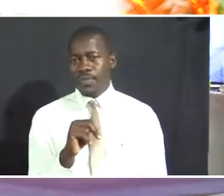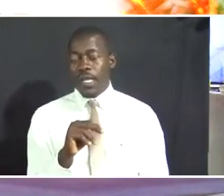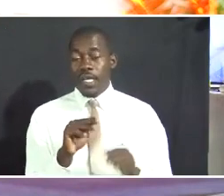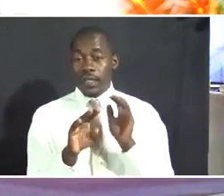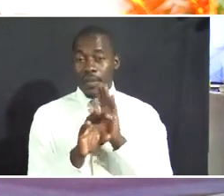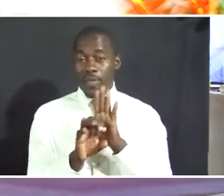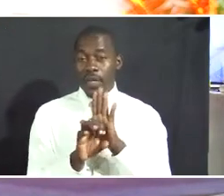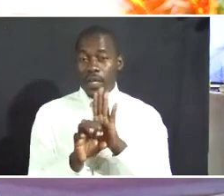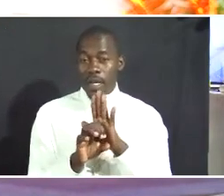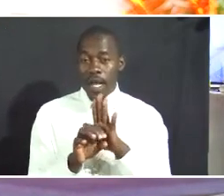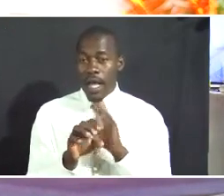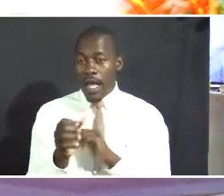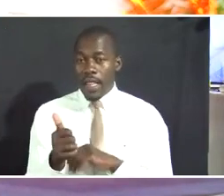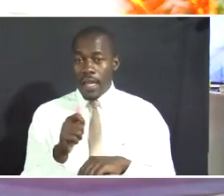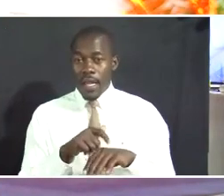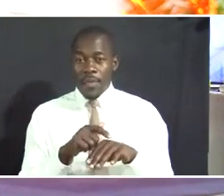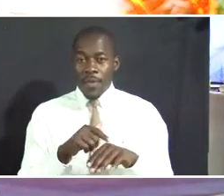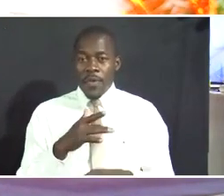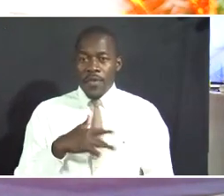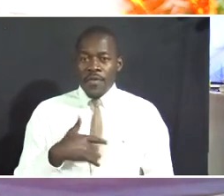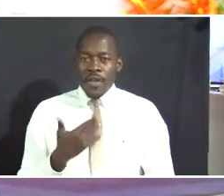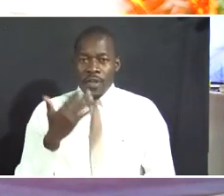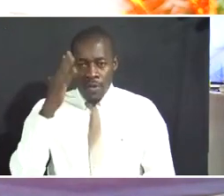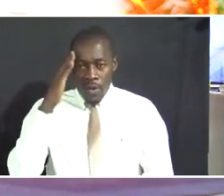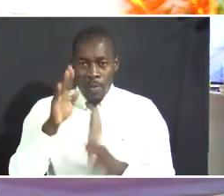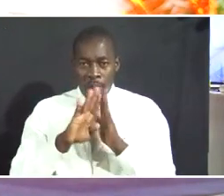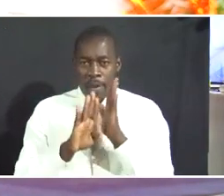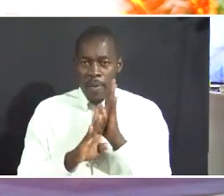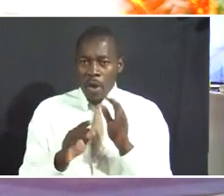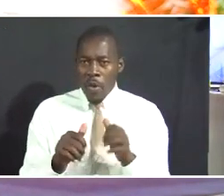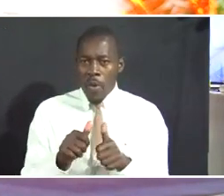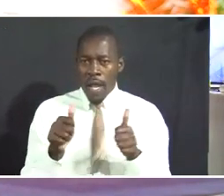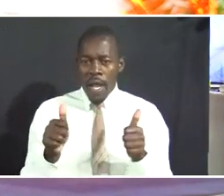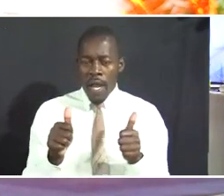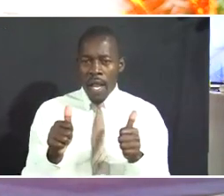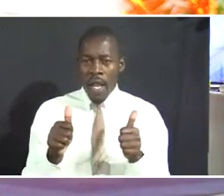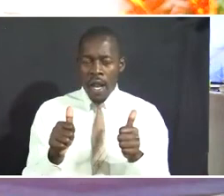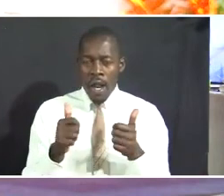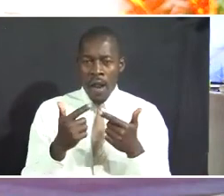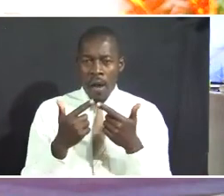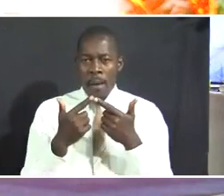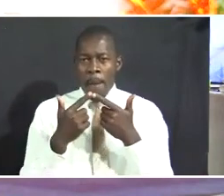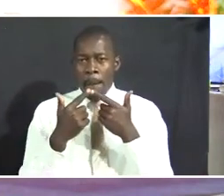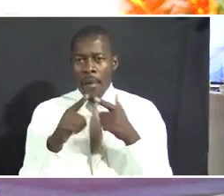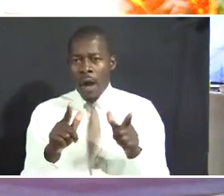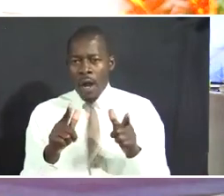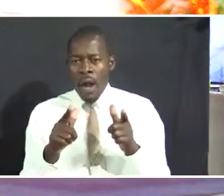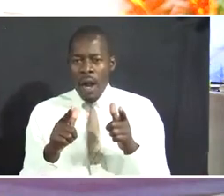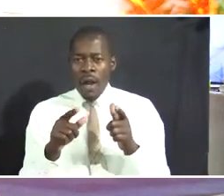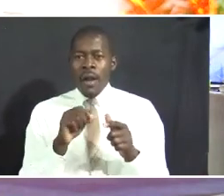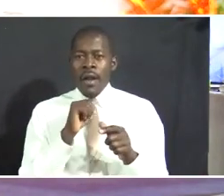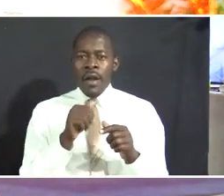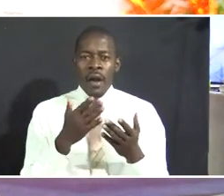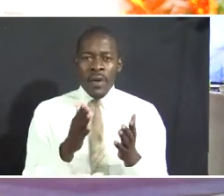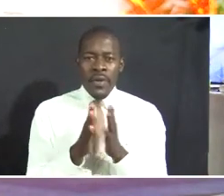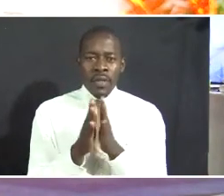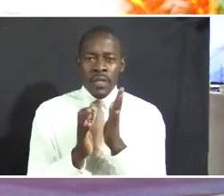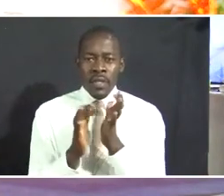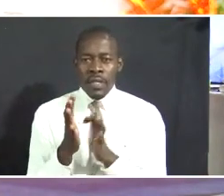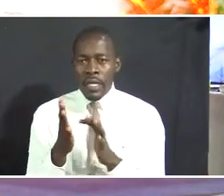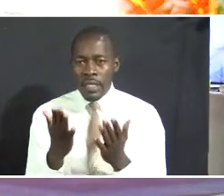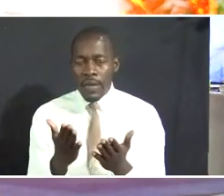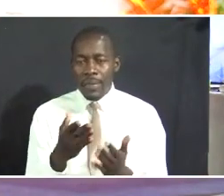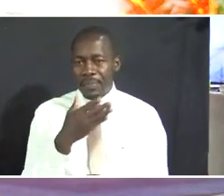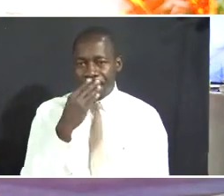Christ. As Elder said, the best teacher is setting a good example to our children. And if someone is